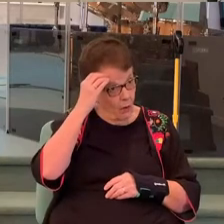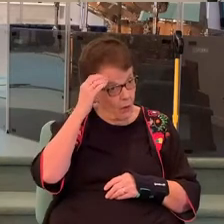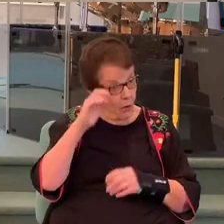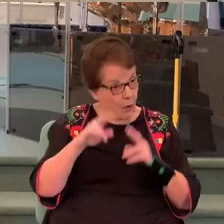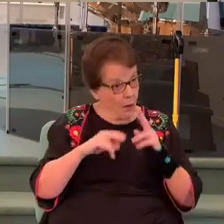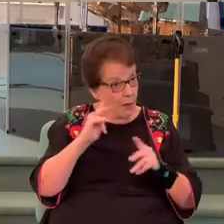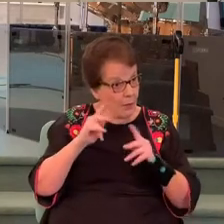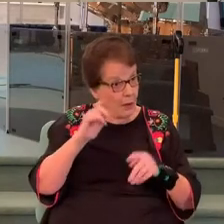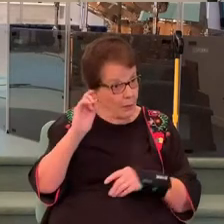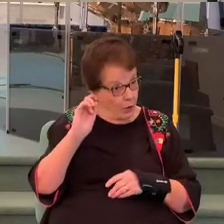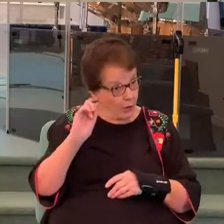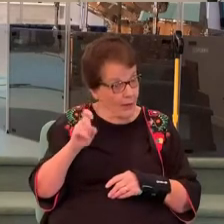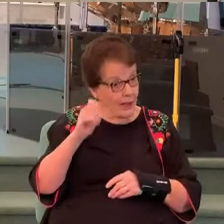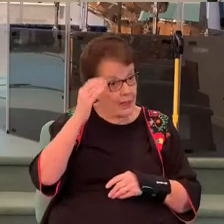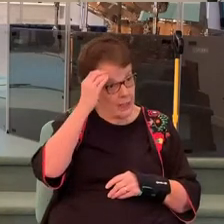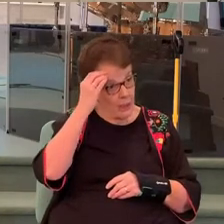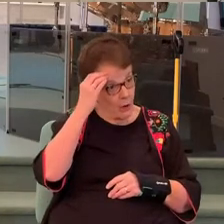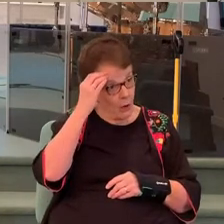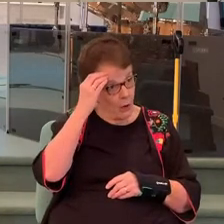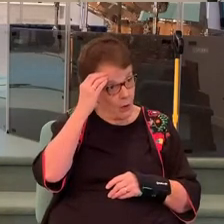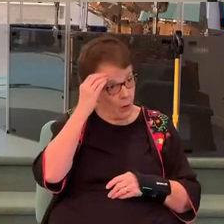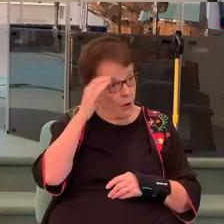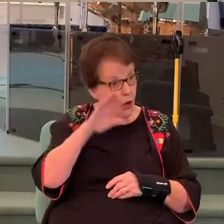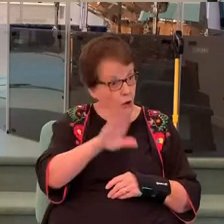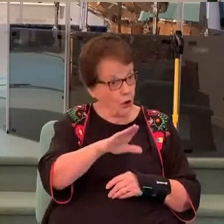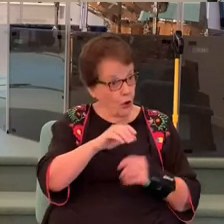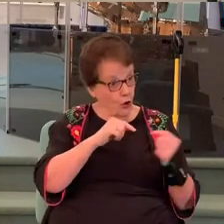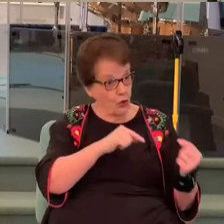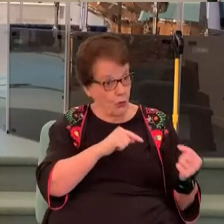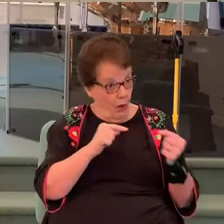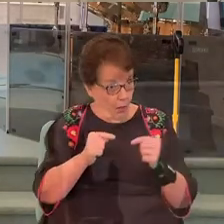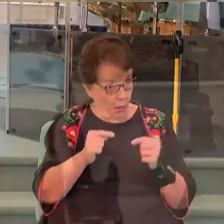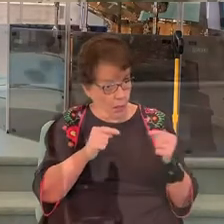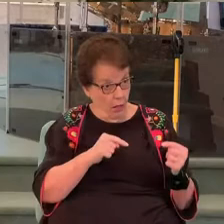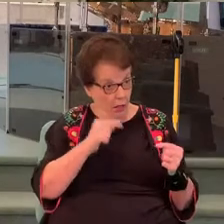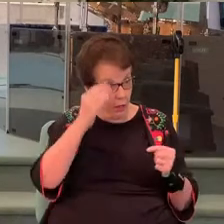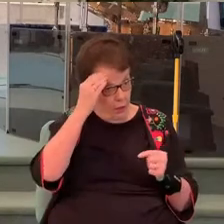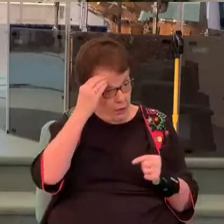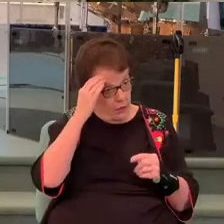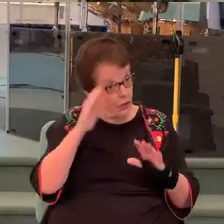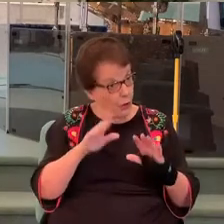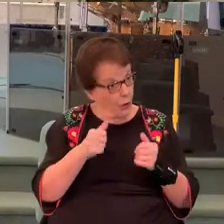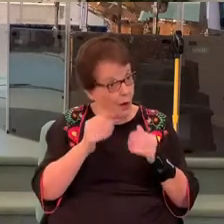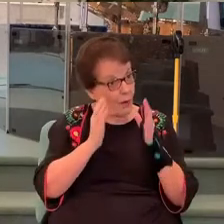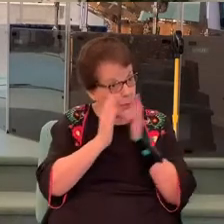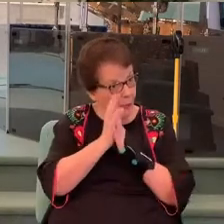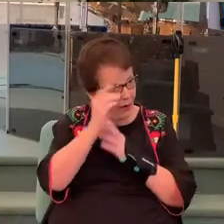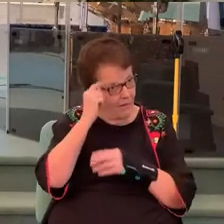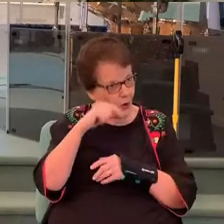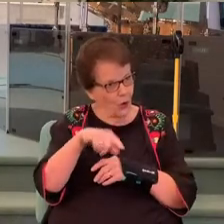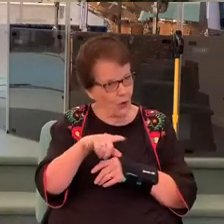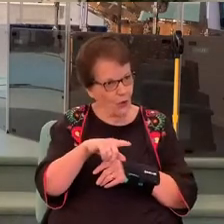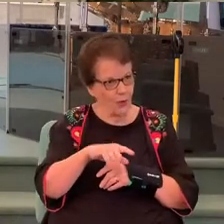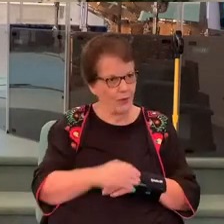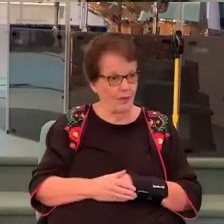I can't tell anybody what I've done wrong. What are they going to think of me?